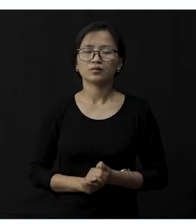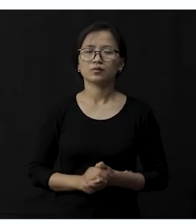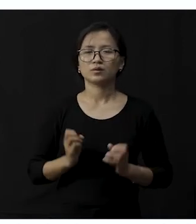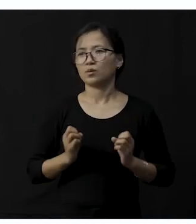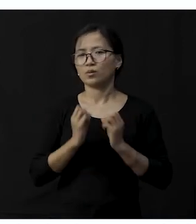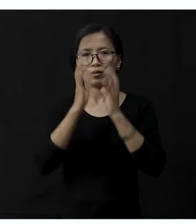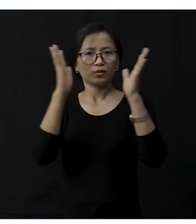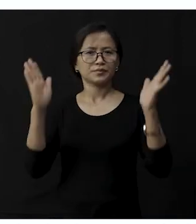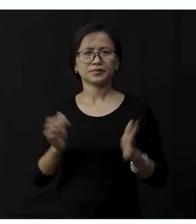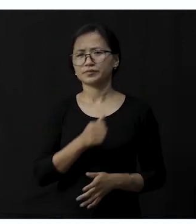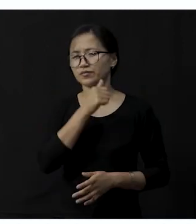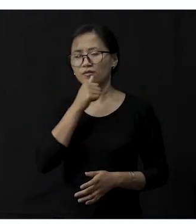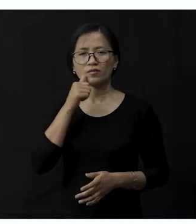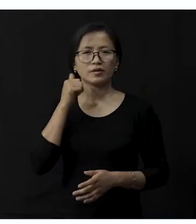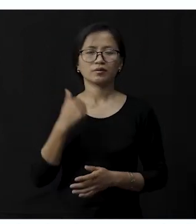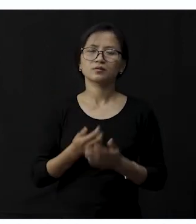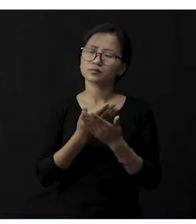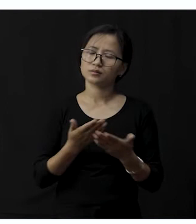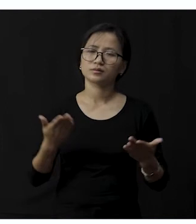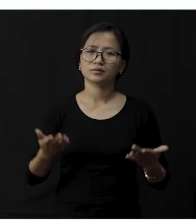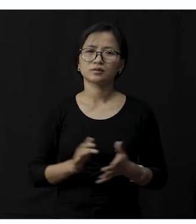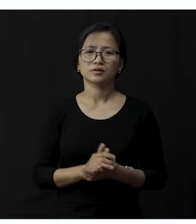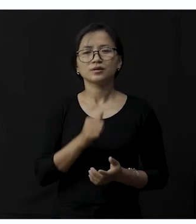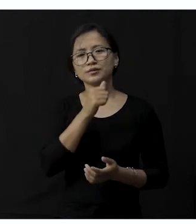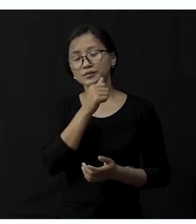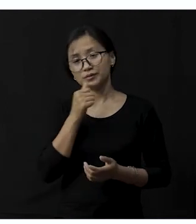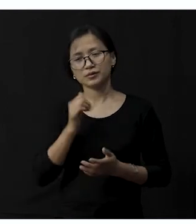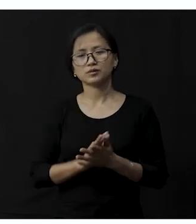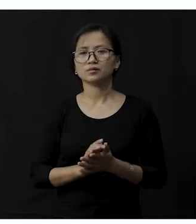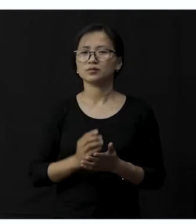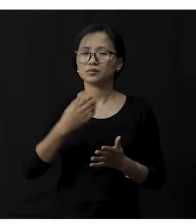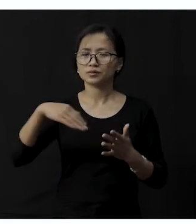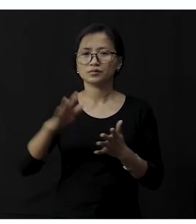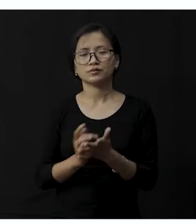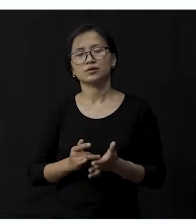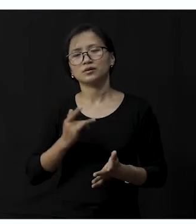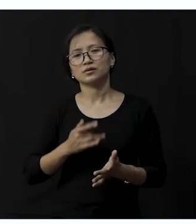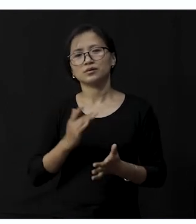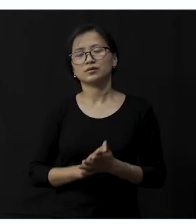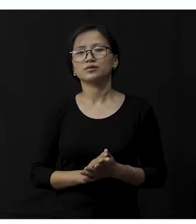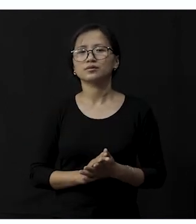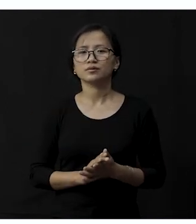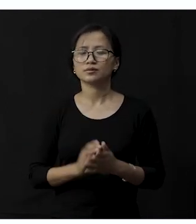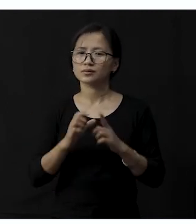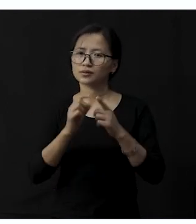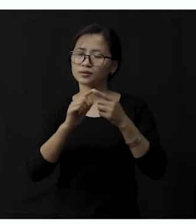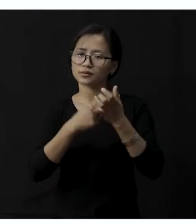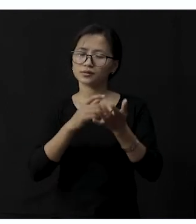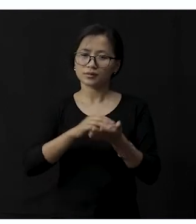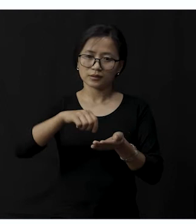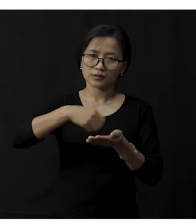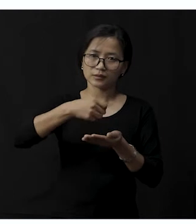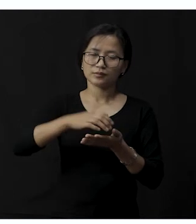such a sweet thing. So that sweet is going to be your adjective. So if I say dessert is sweet, dessert